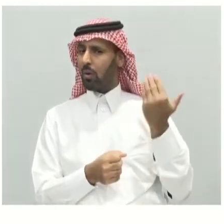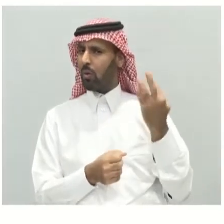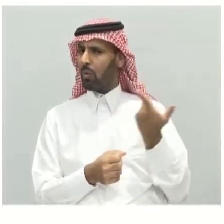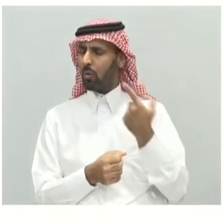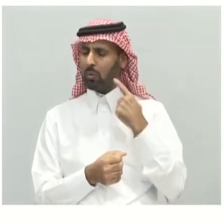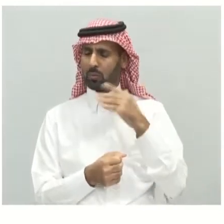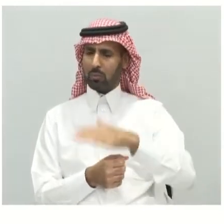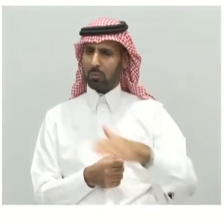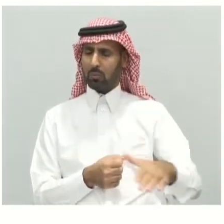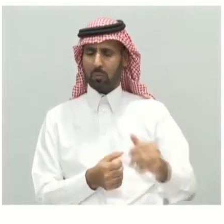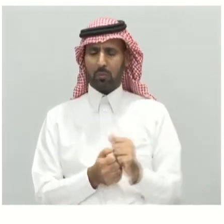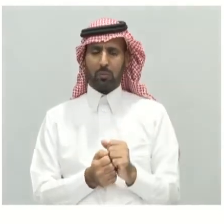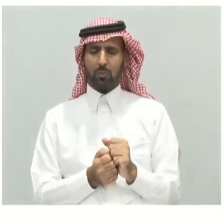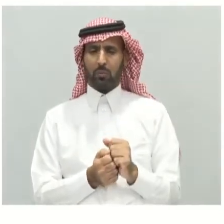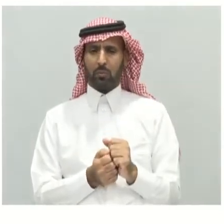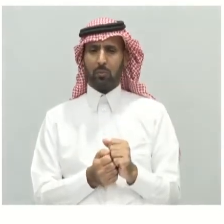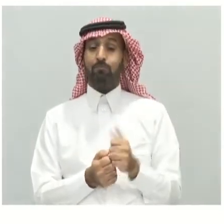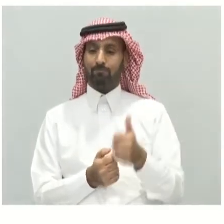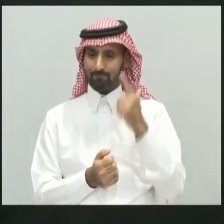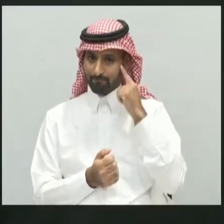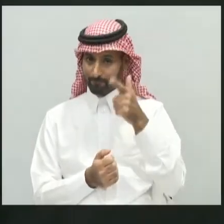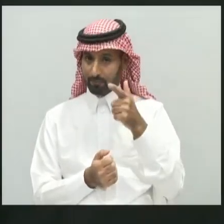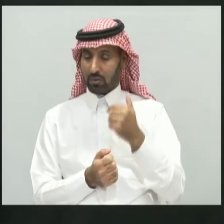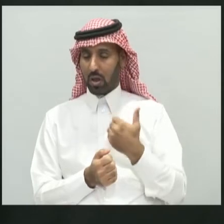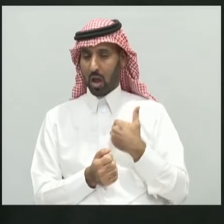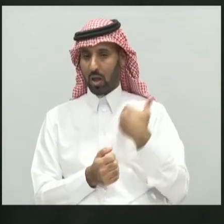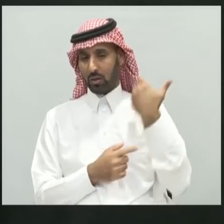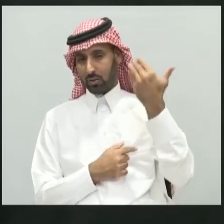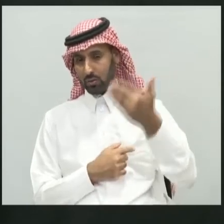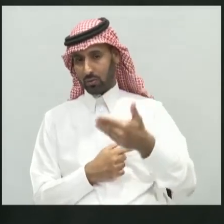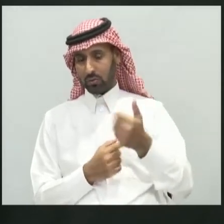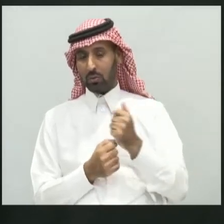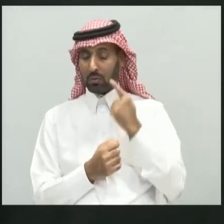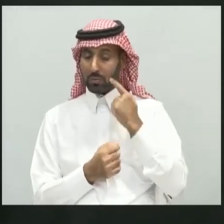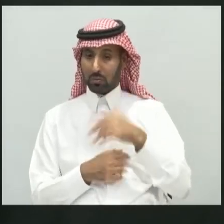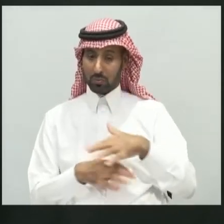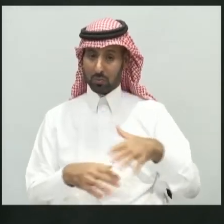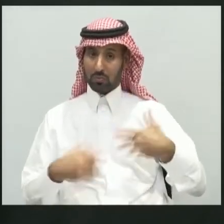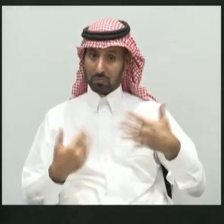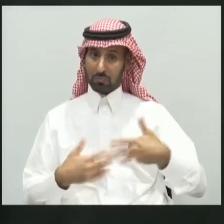a child? Excellent, I used to play